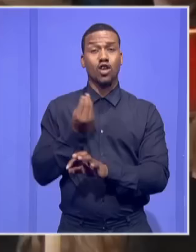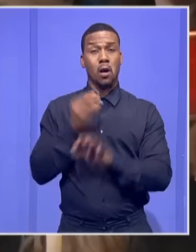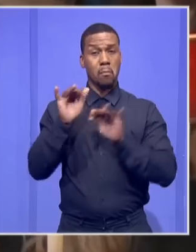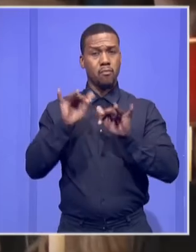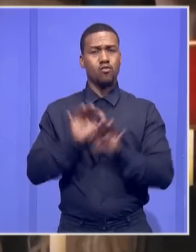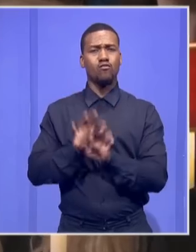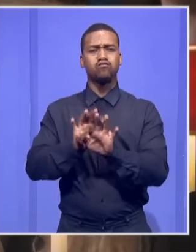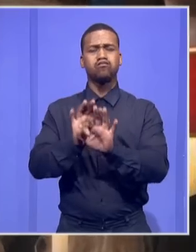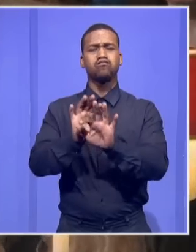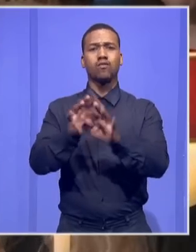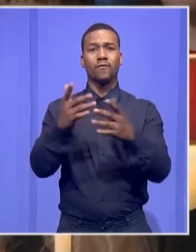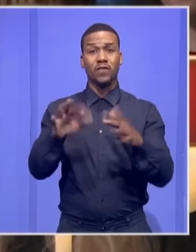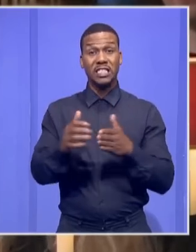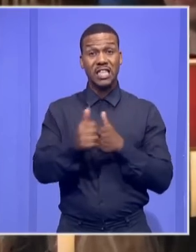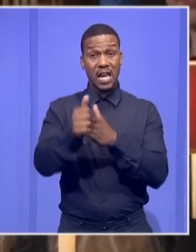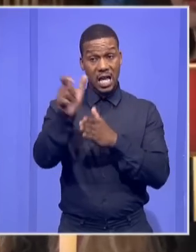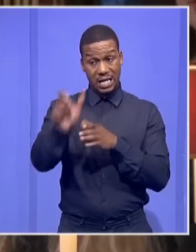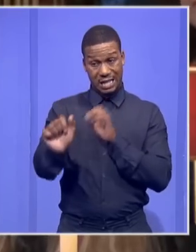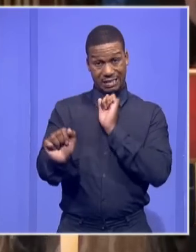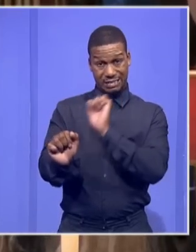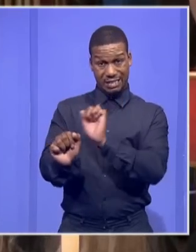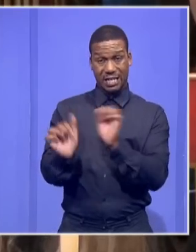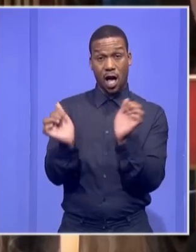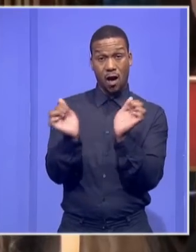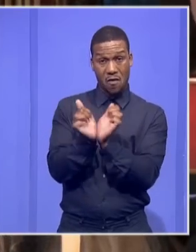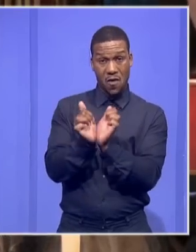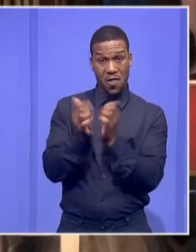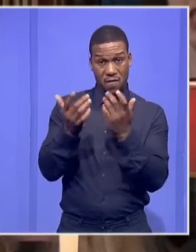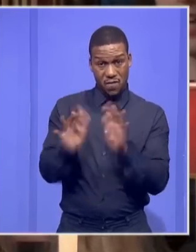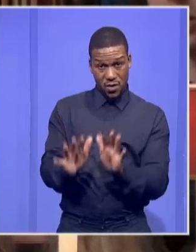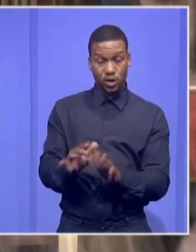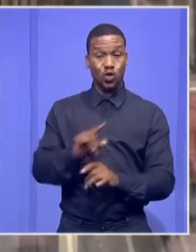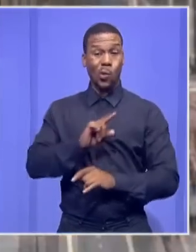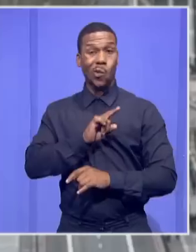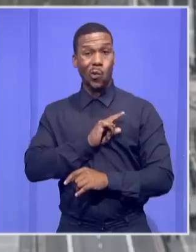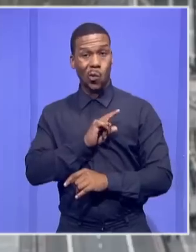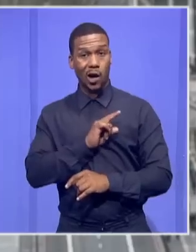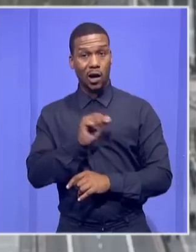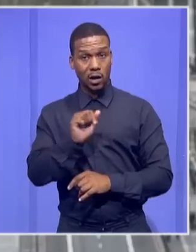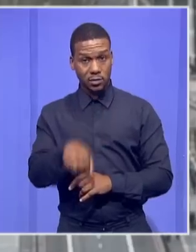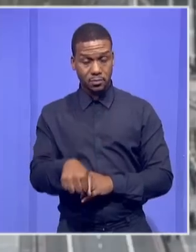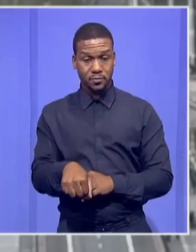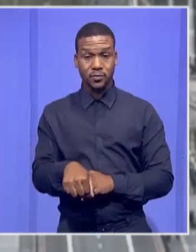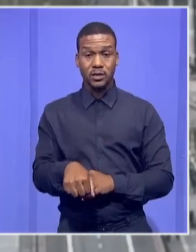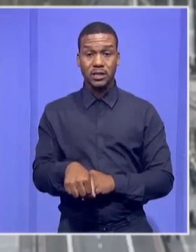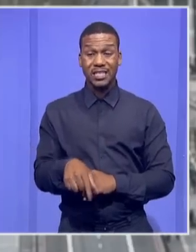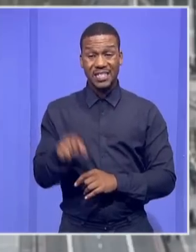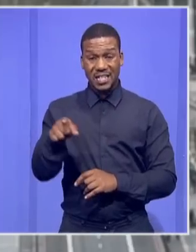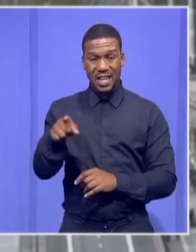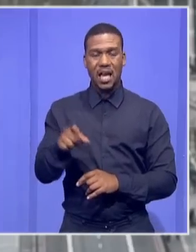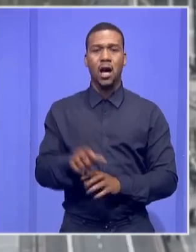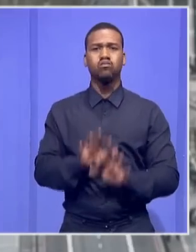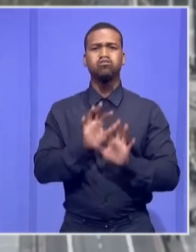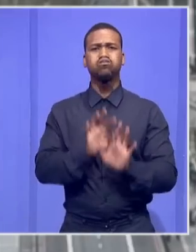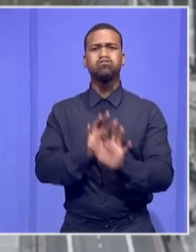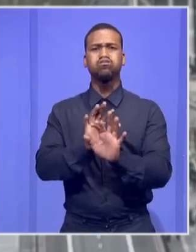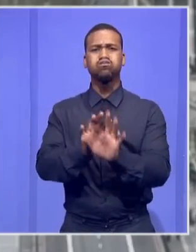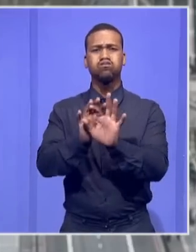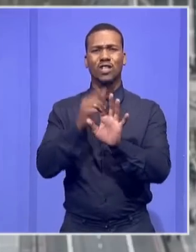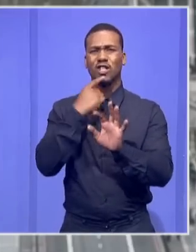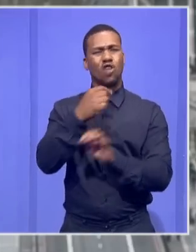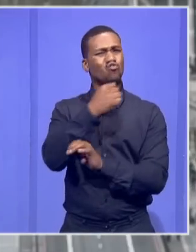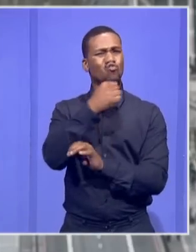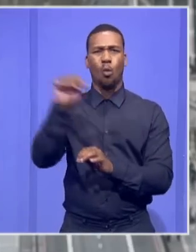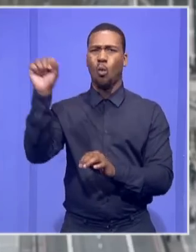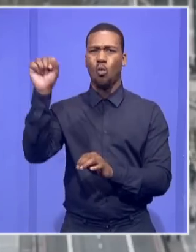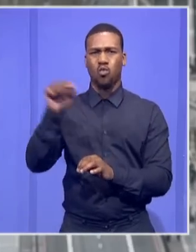arrested. There is some talk that the police thought him and some of his colleagues in this anti-monarchist group might have been trying to get ready to